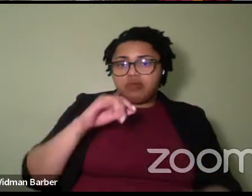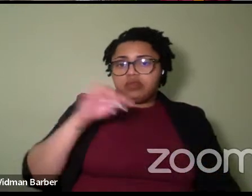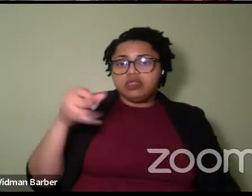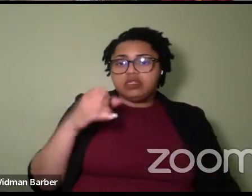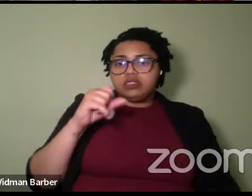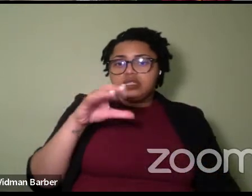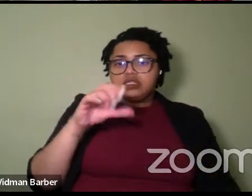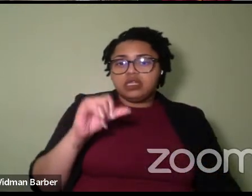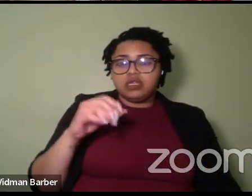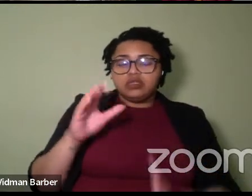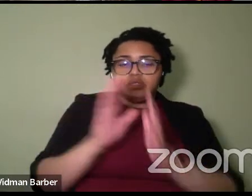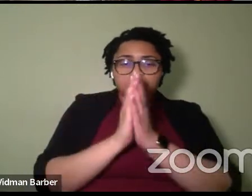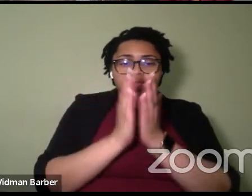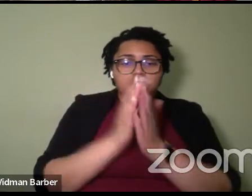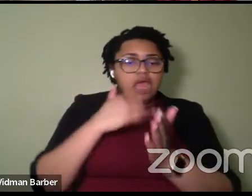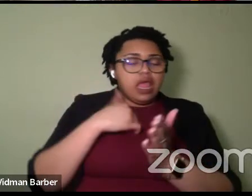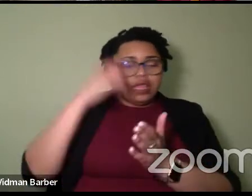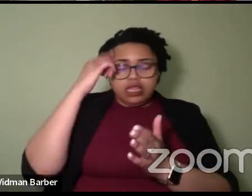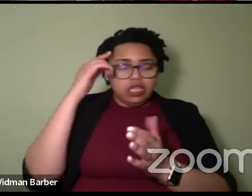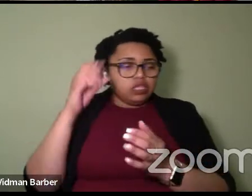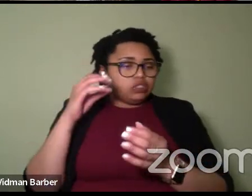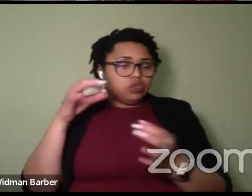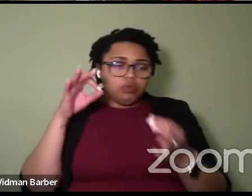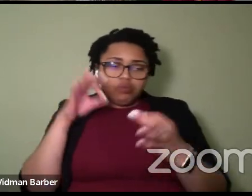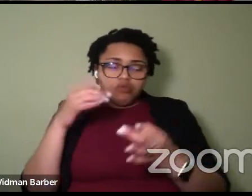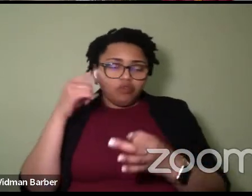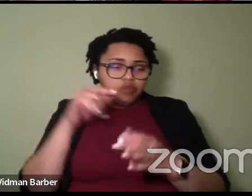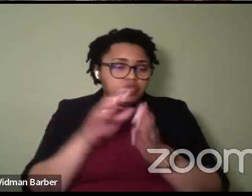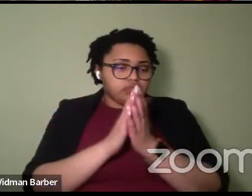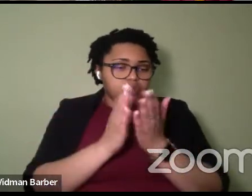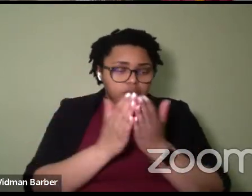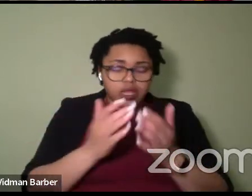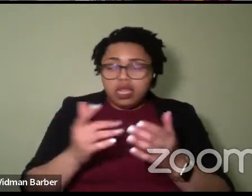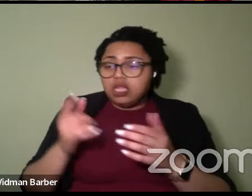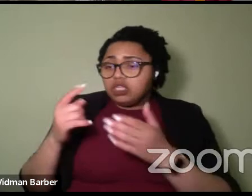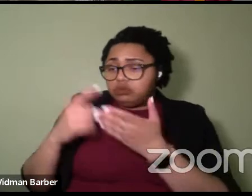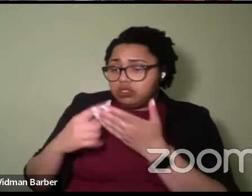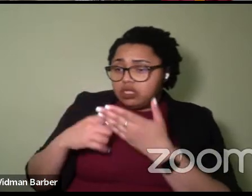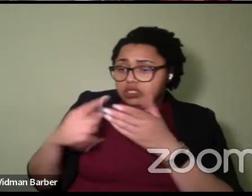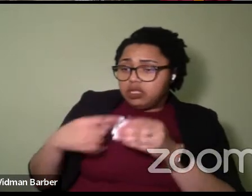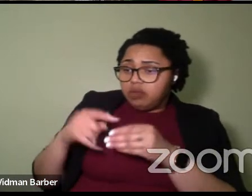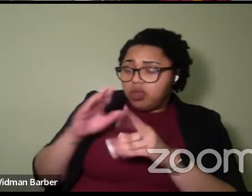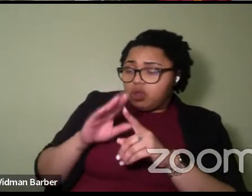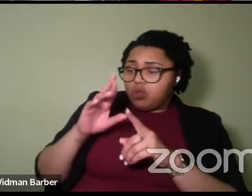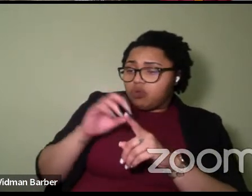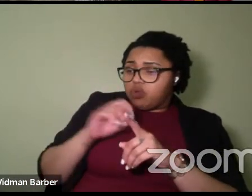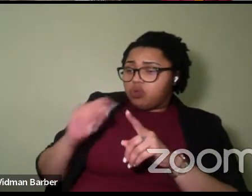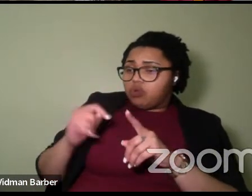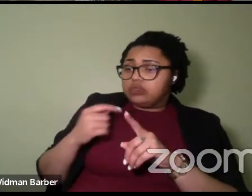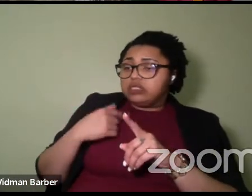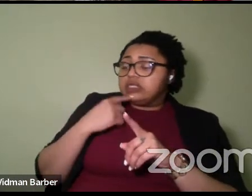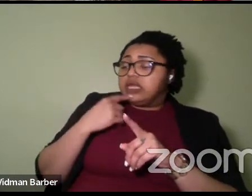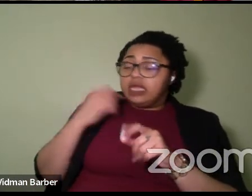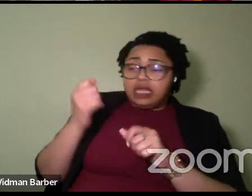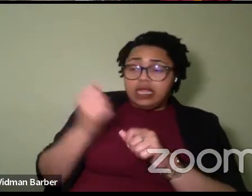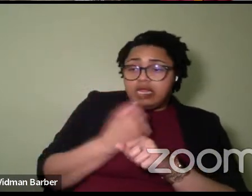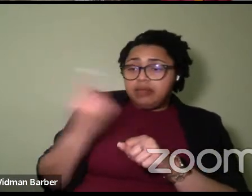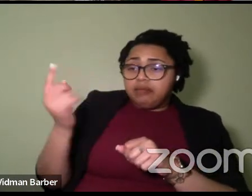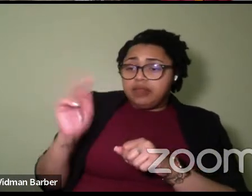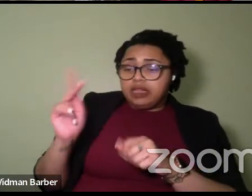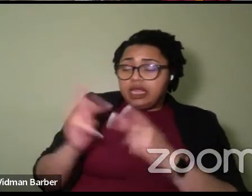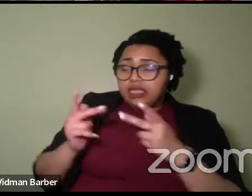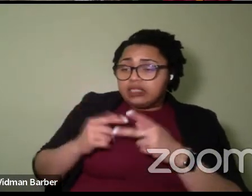so applicable to this moment. So she was talking about her roots and she said, anywhere I end up, I carry these roots with me and replant them in my